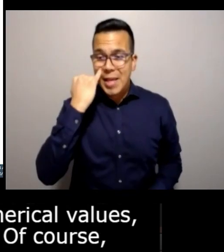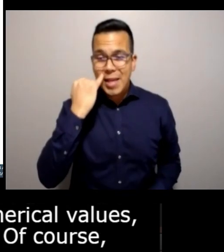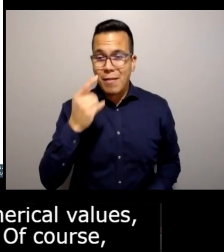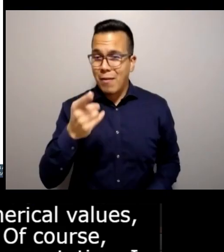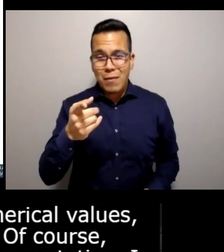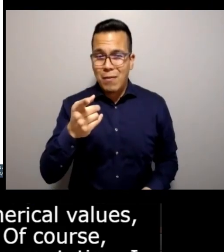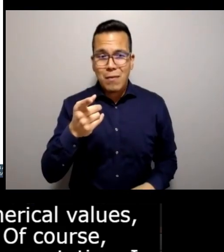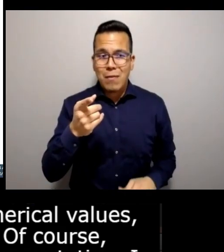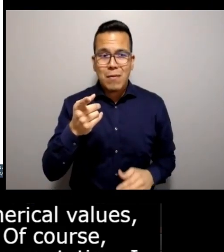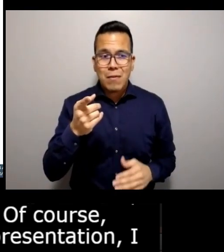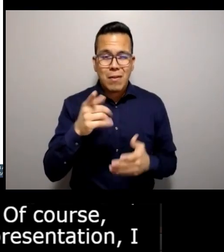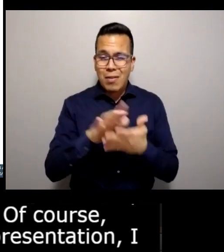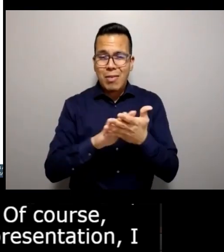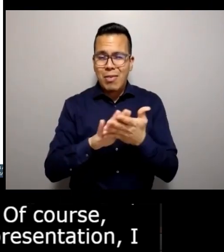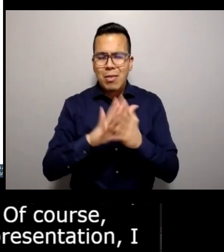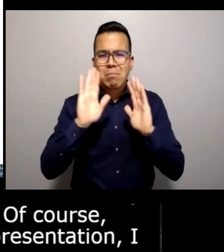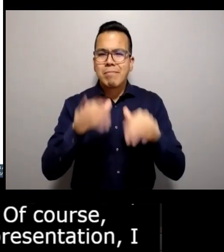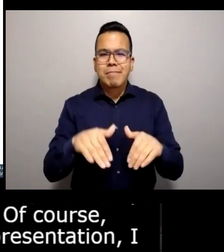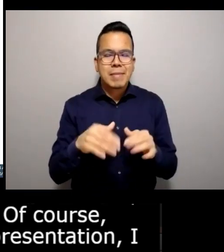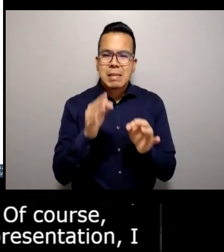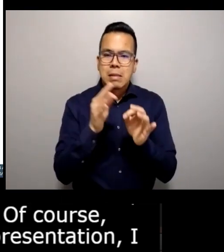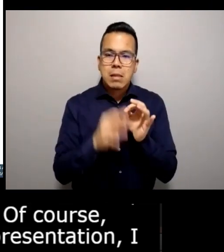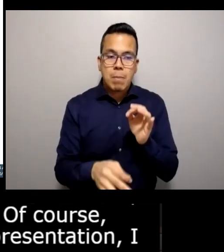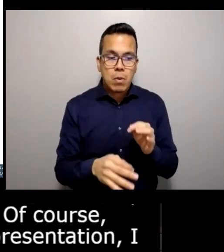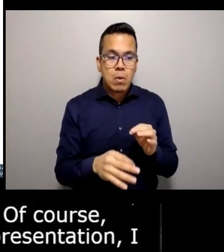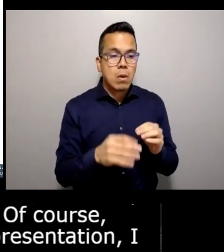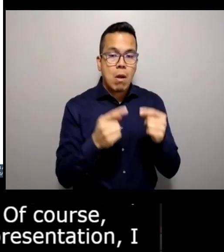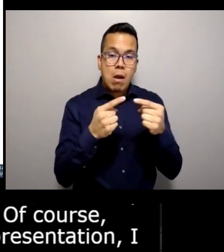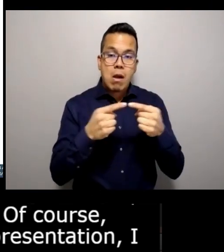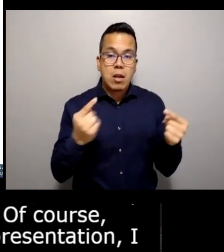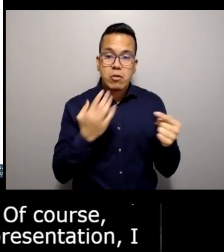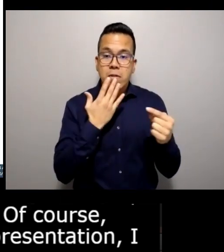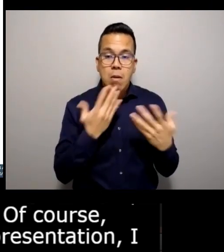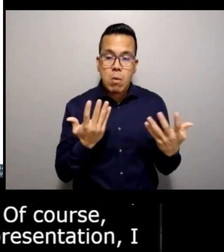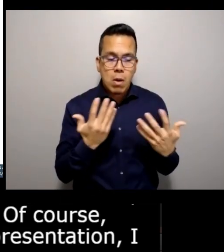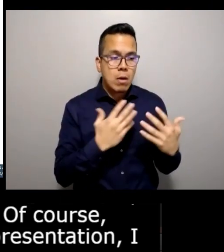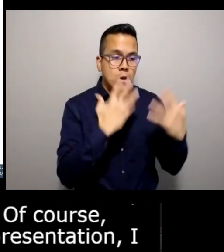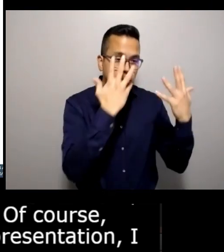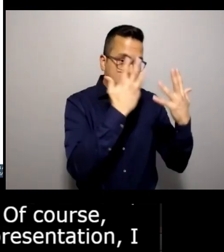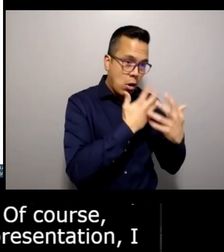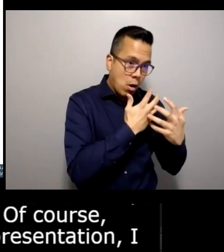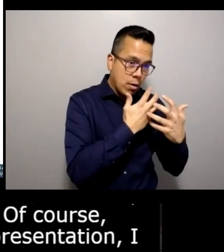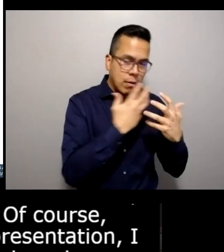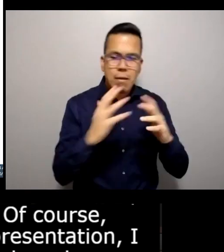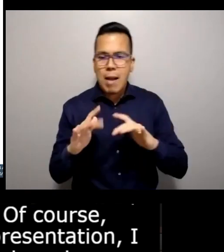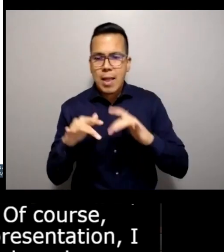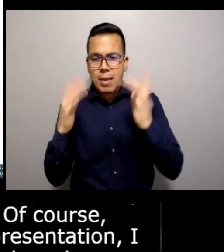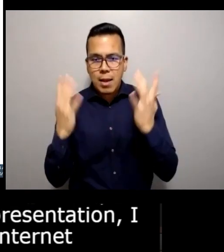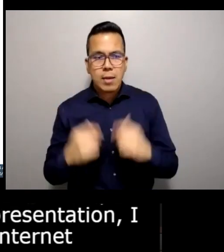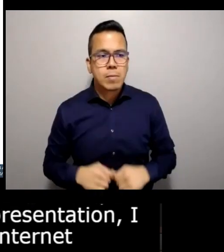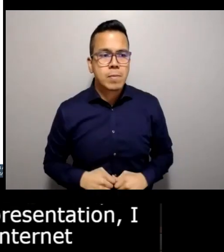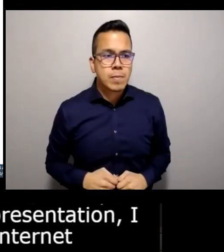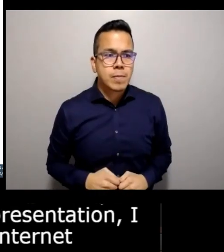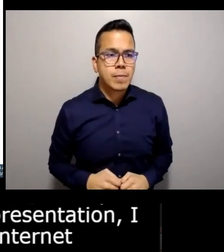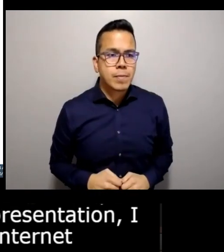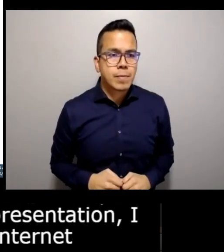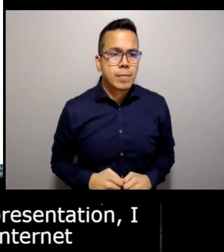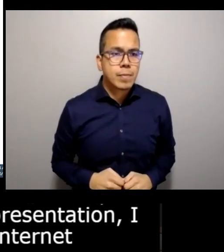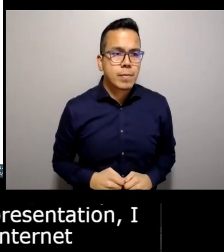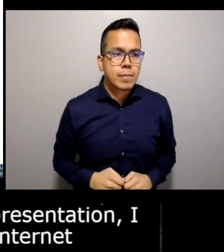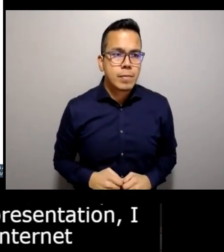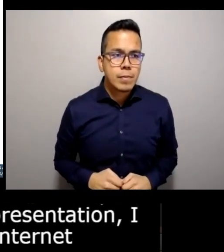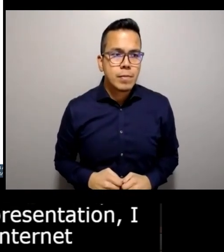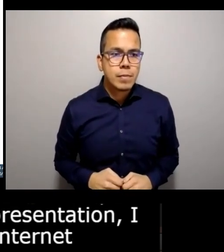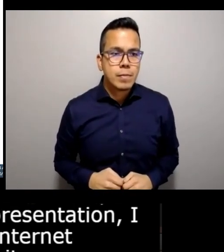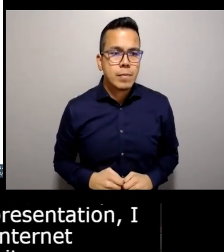changed the standard template that the Internet Society provides. The background was not white, it was more